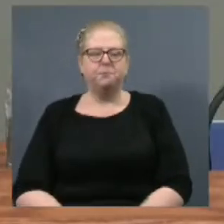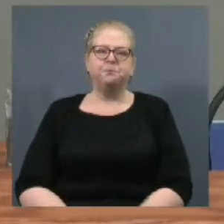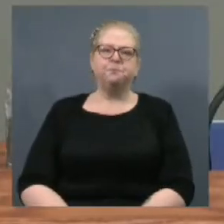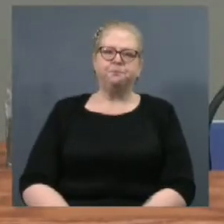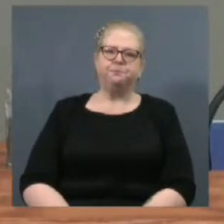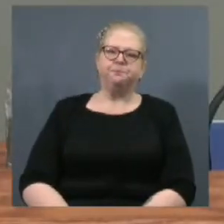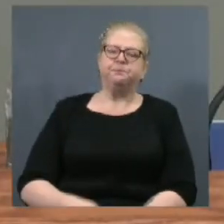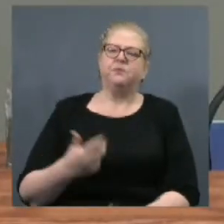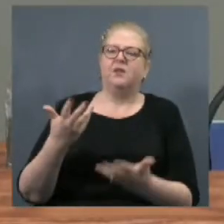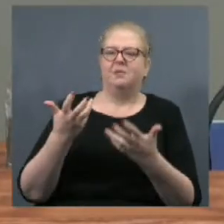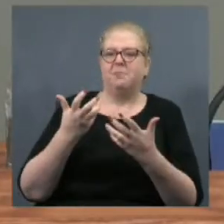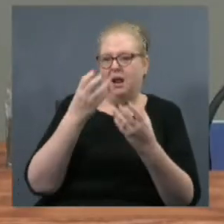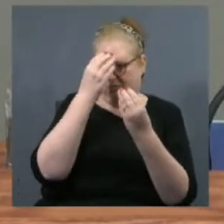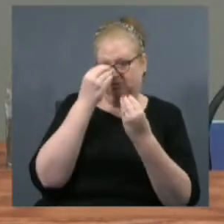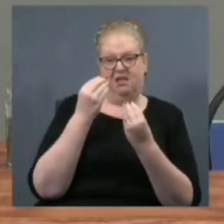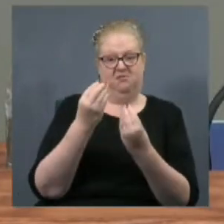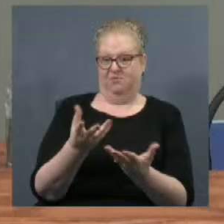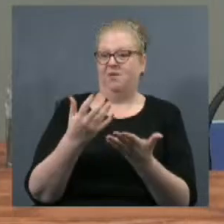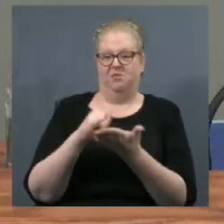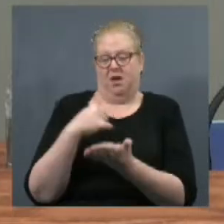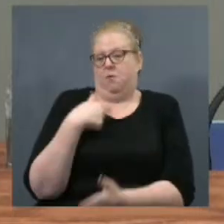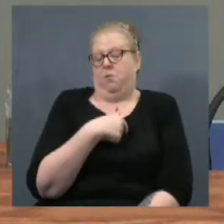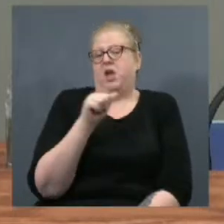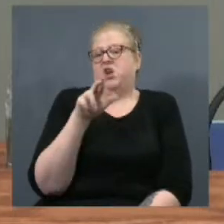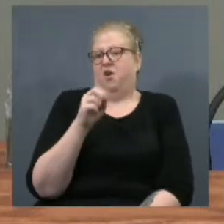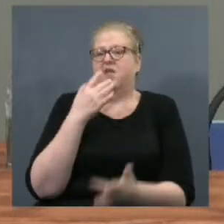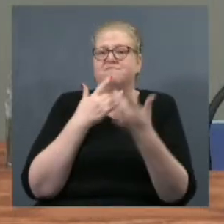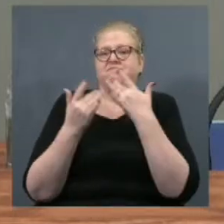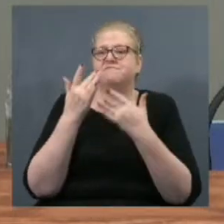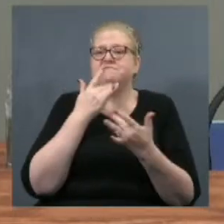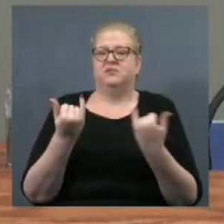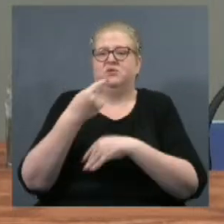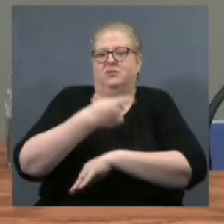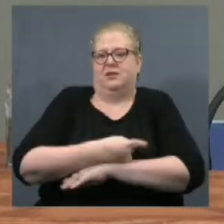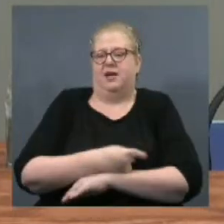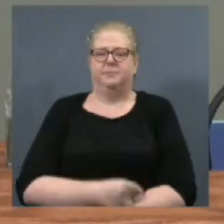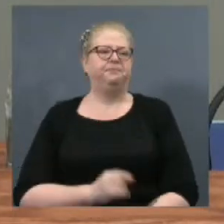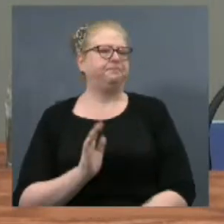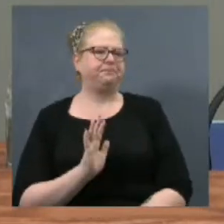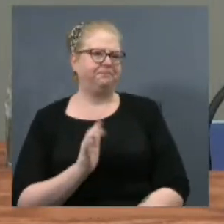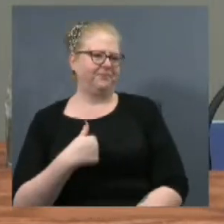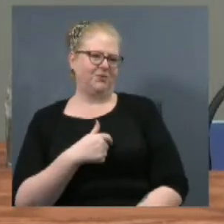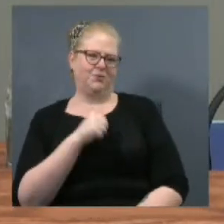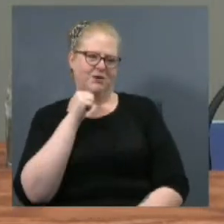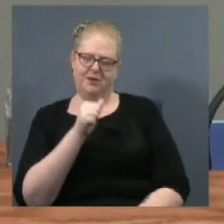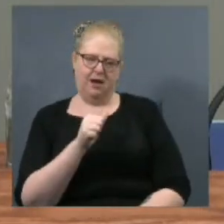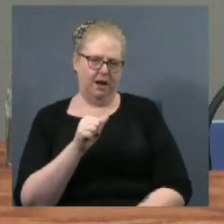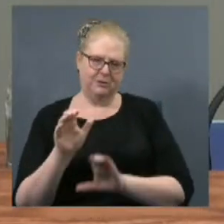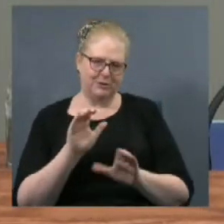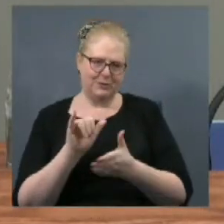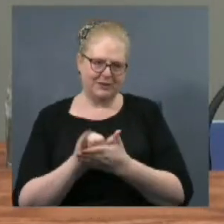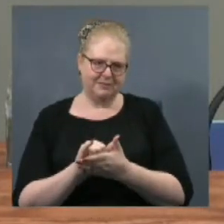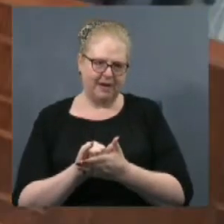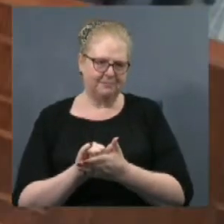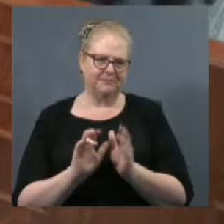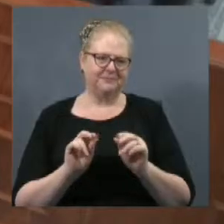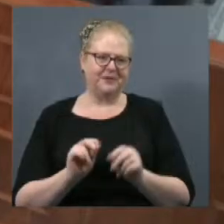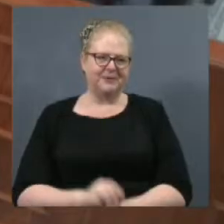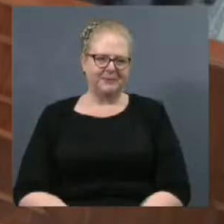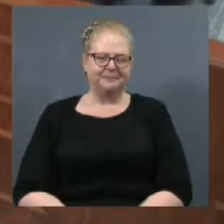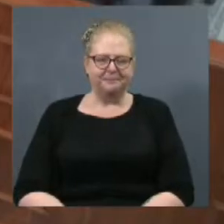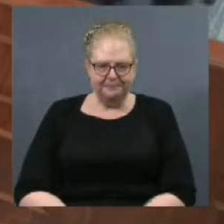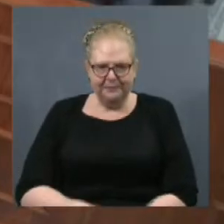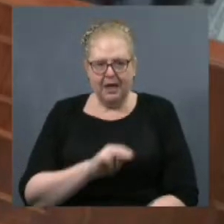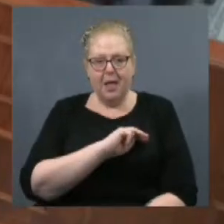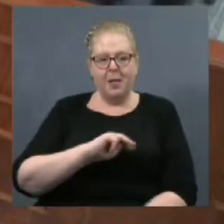are piecemealing today. Yes, ma'am. Yes, ma'am. With the funding that we have. No, we're not doing that. No, not at all. Okay. Thank you, Manish, for